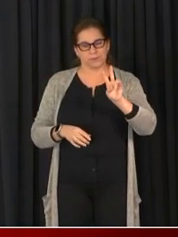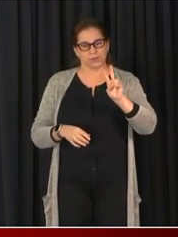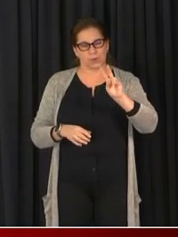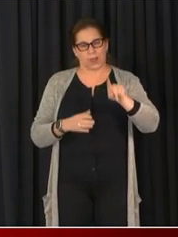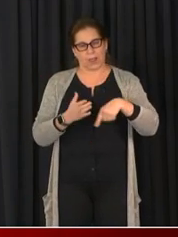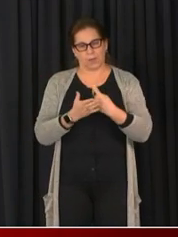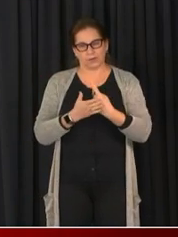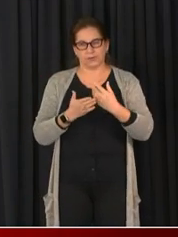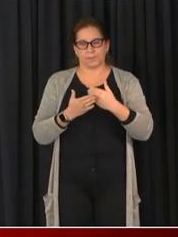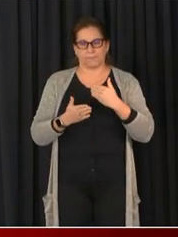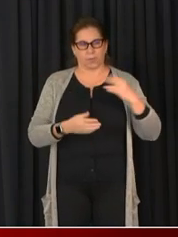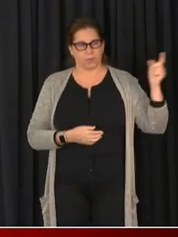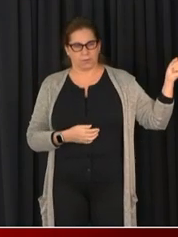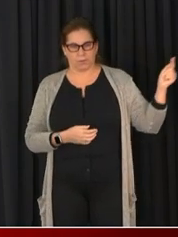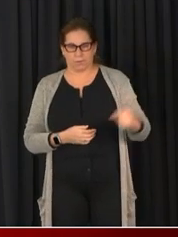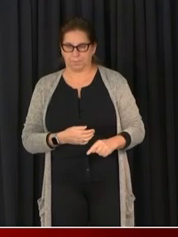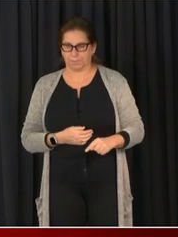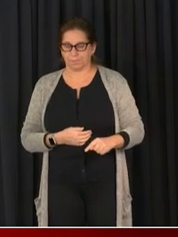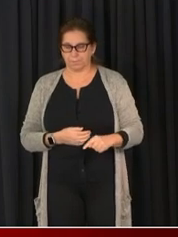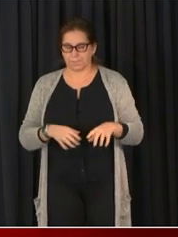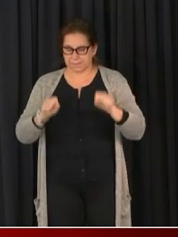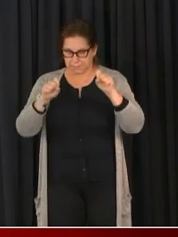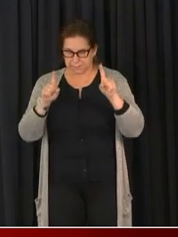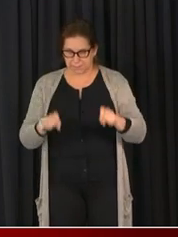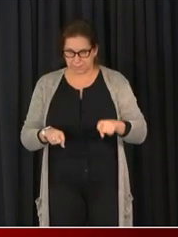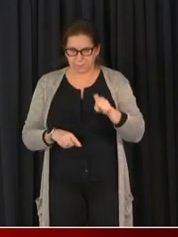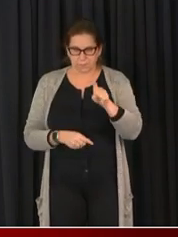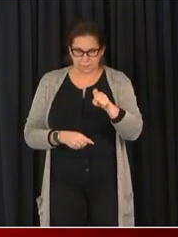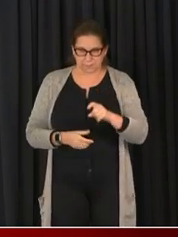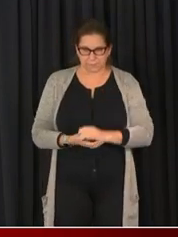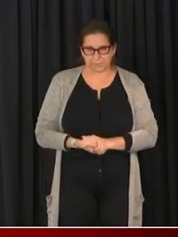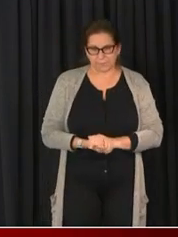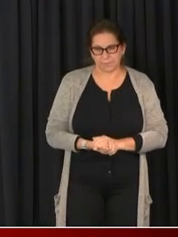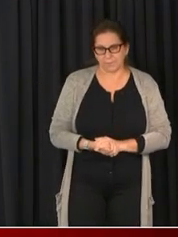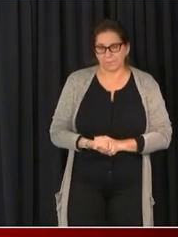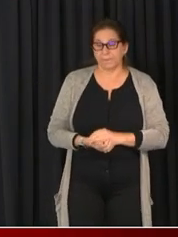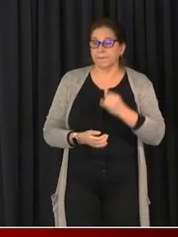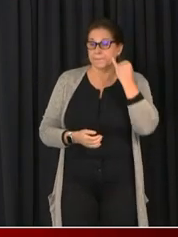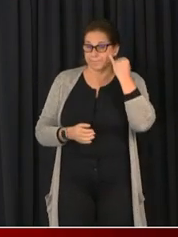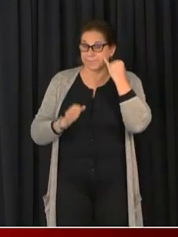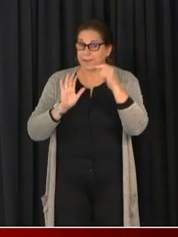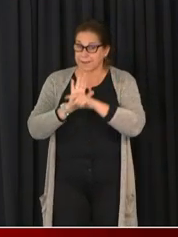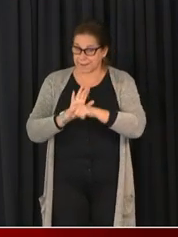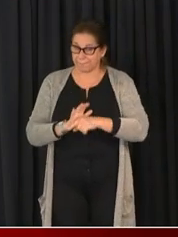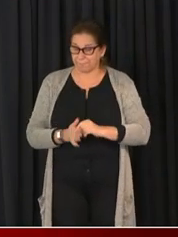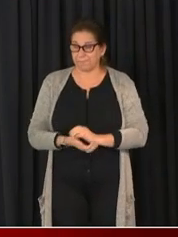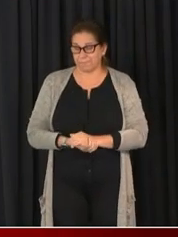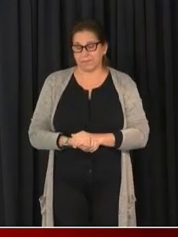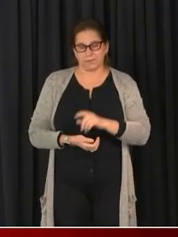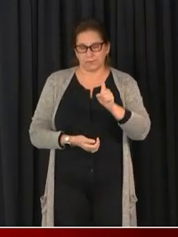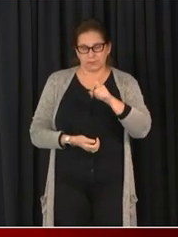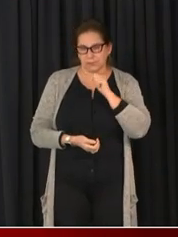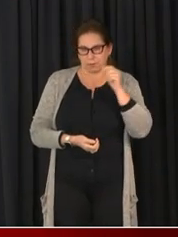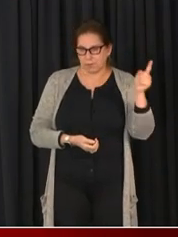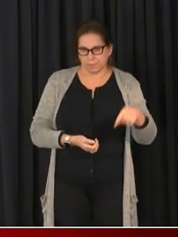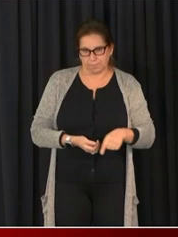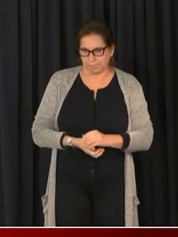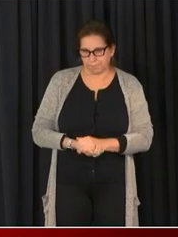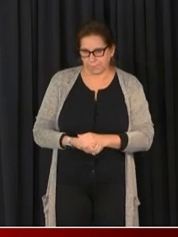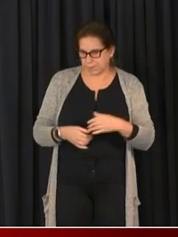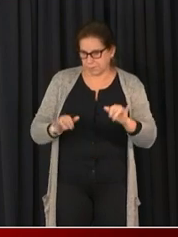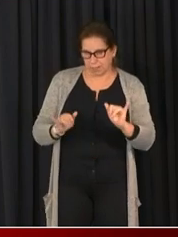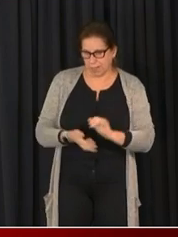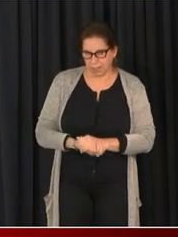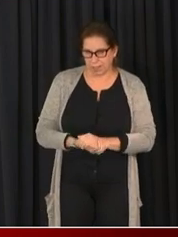before traveling to the district. Obviously, if they get a negative test, they should not come to the district.